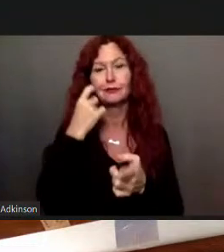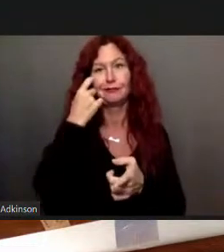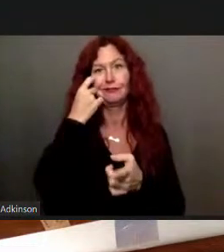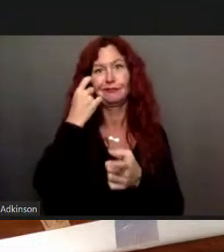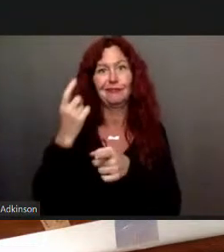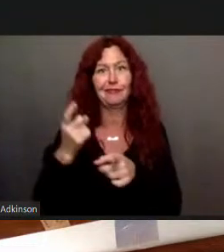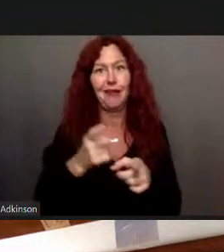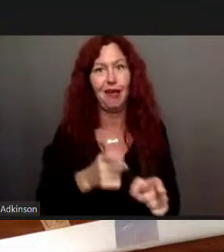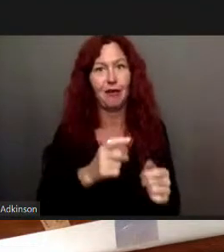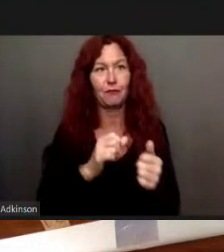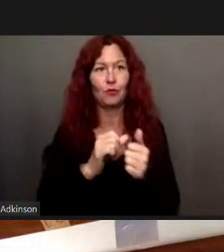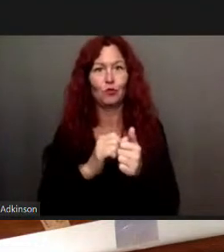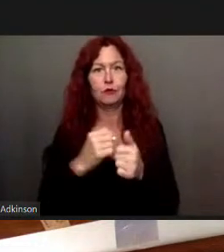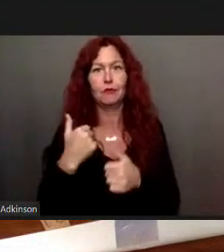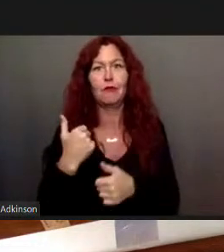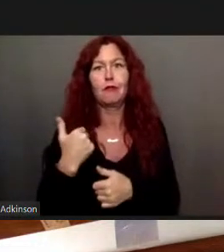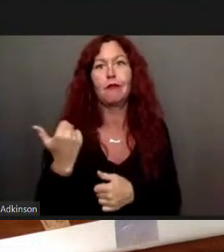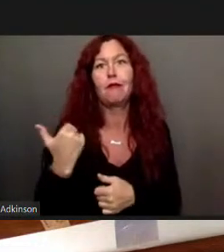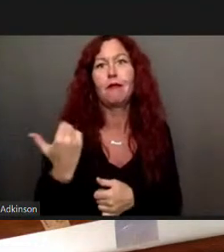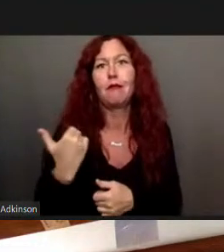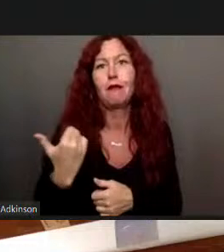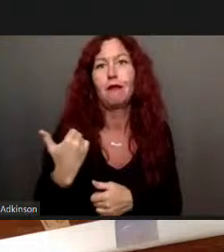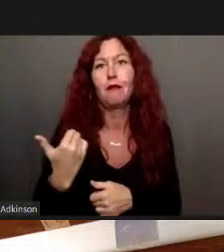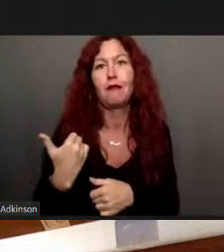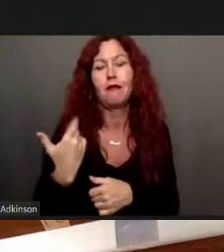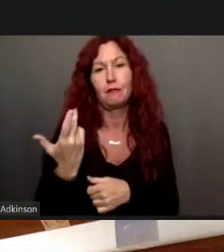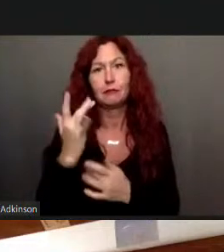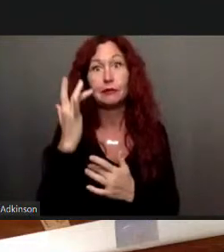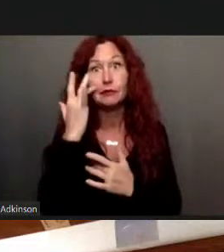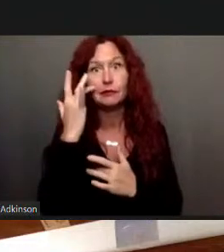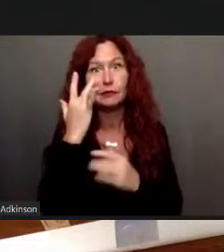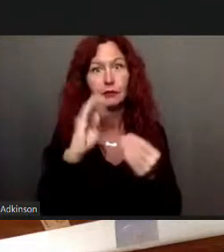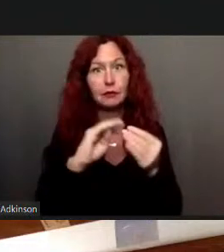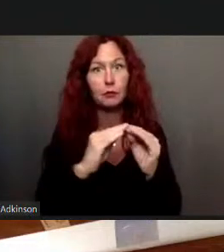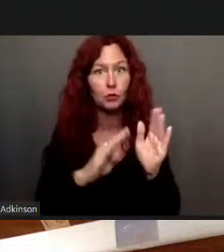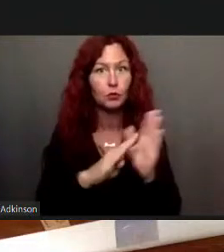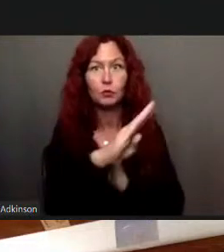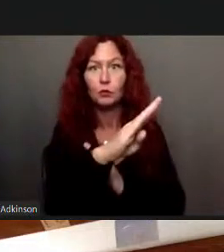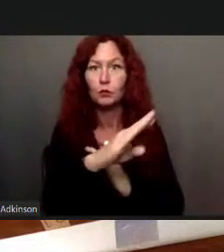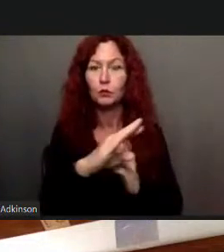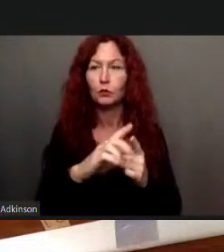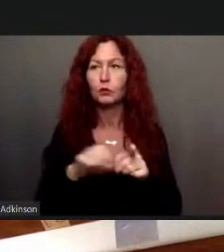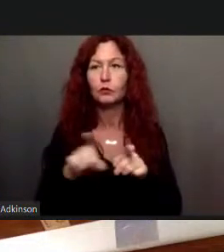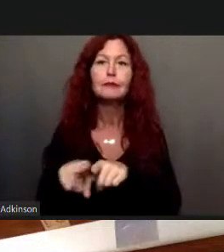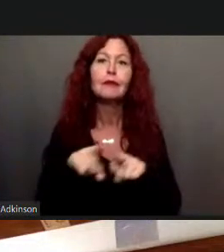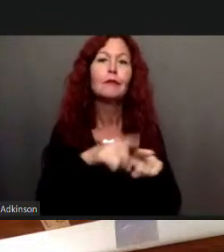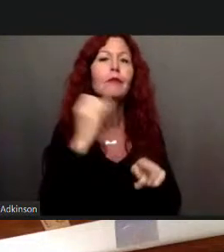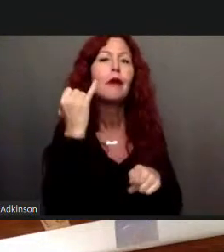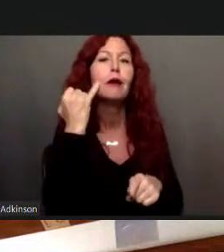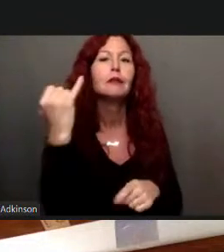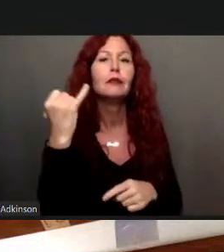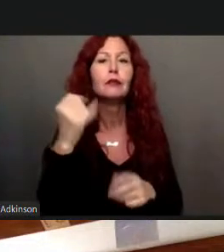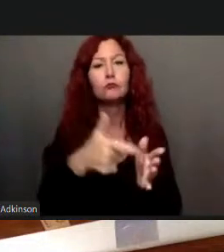seatbelt enforcement or drunk driving enforcement, it's like, at what point will you determine that this really, there needs to be,